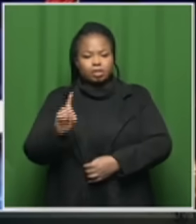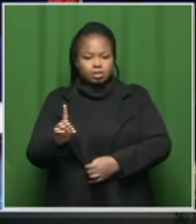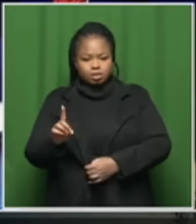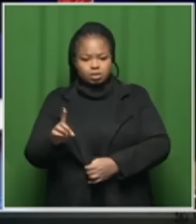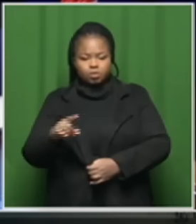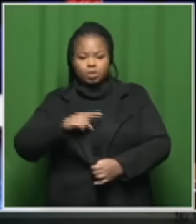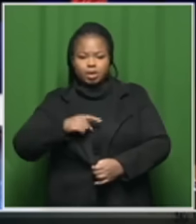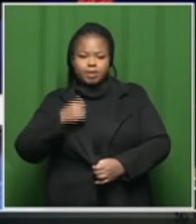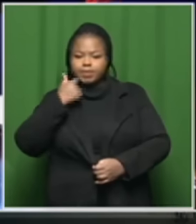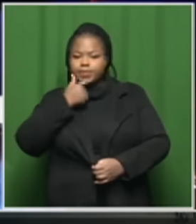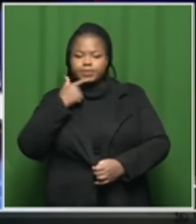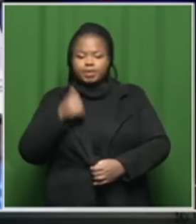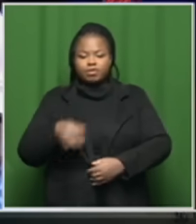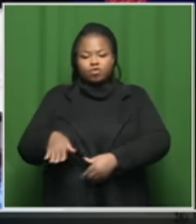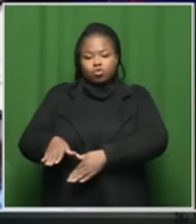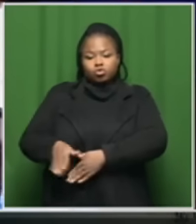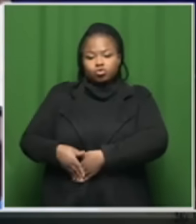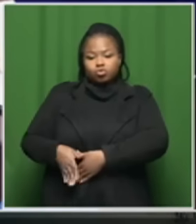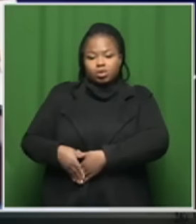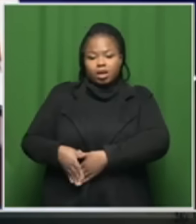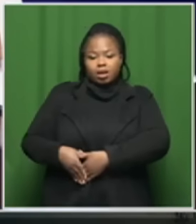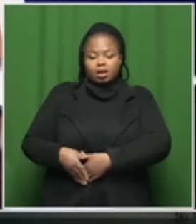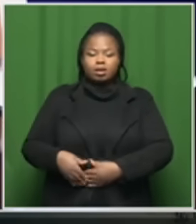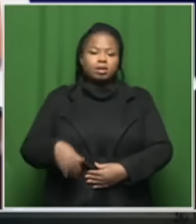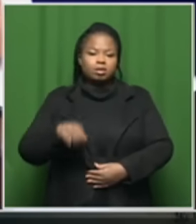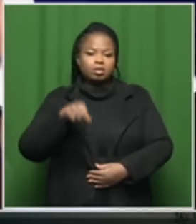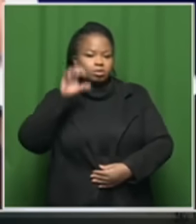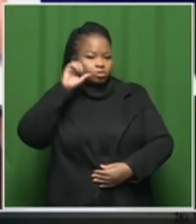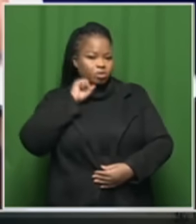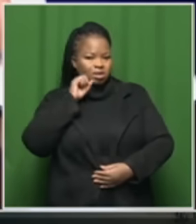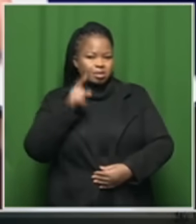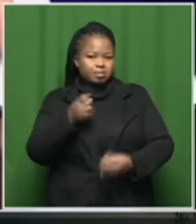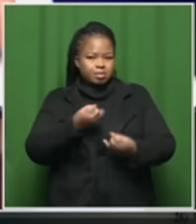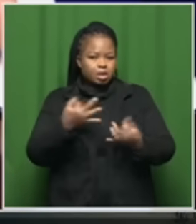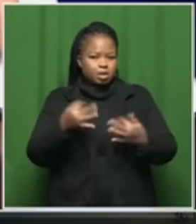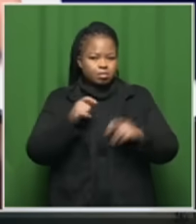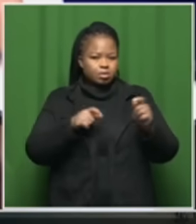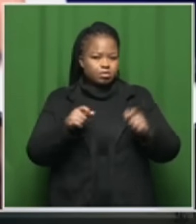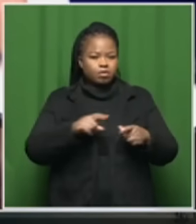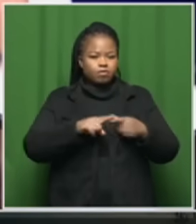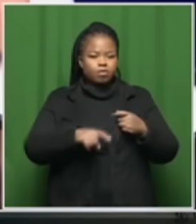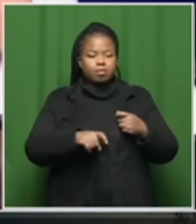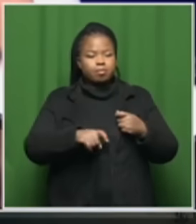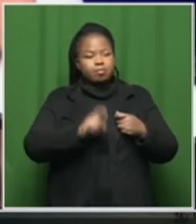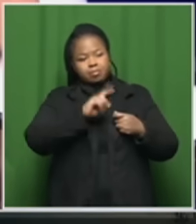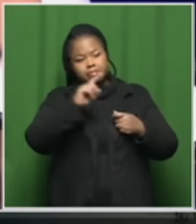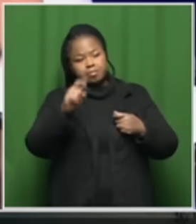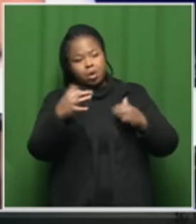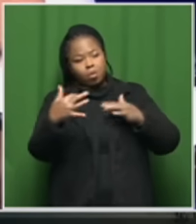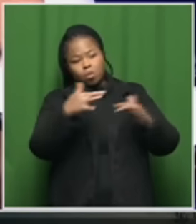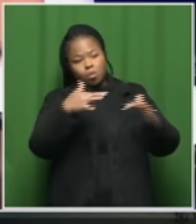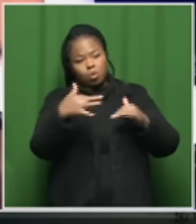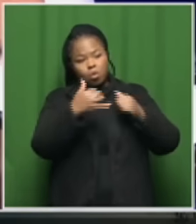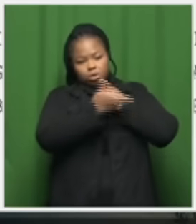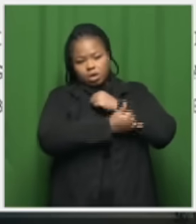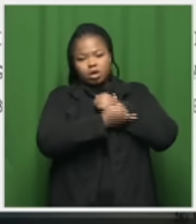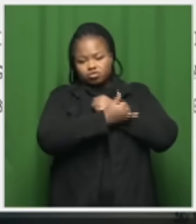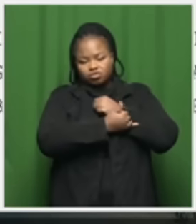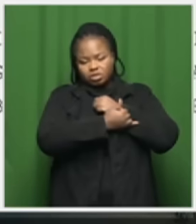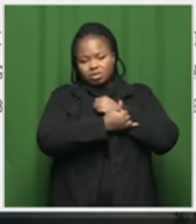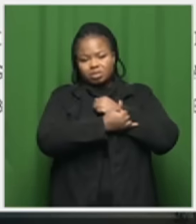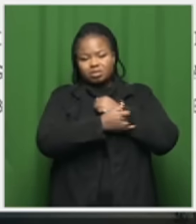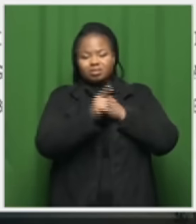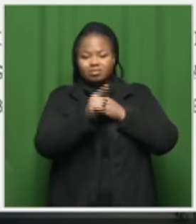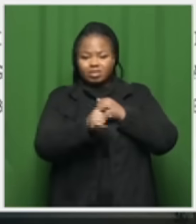near Sudan. It's receiving lots of refugees from war-torn countries in that part of the world,